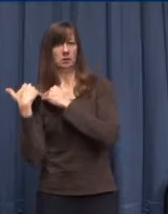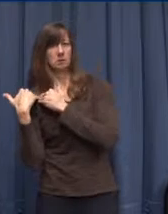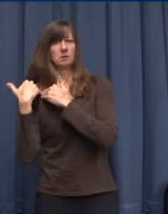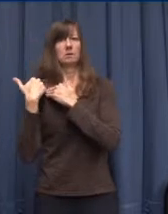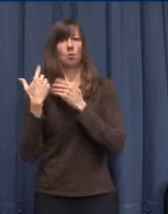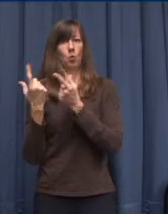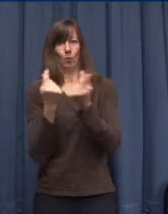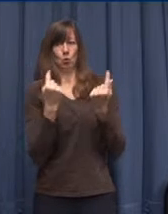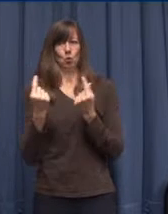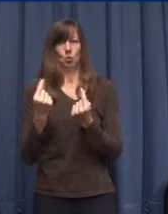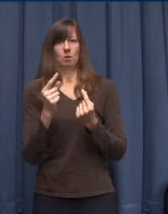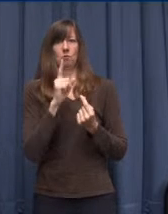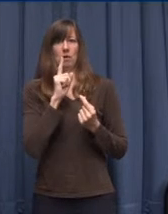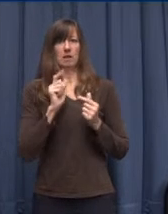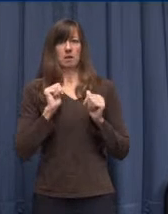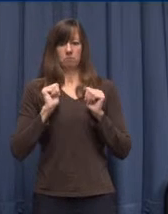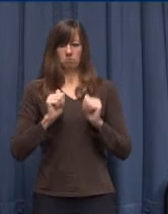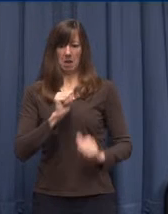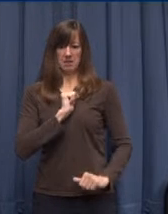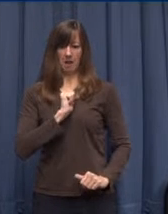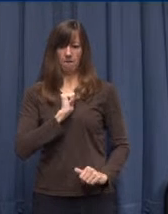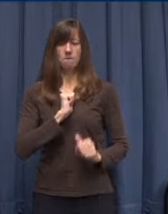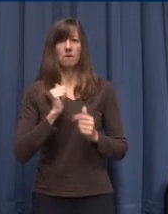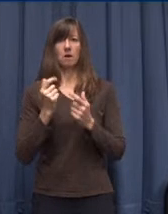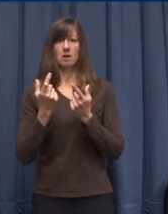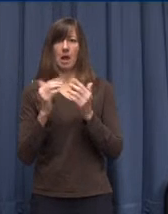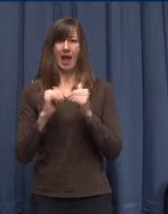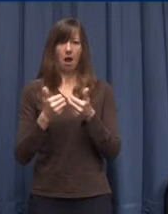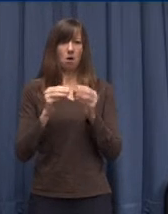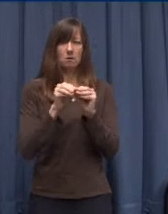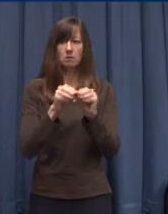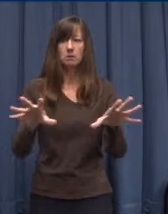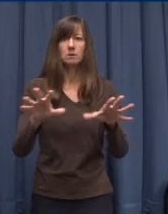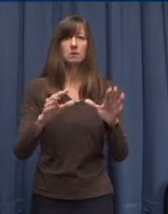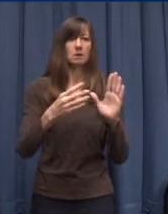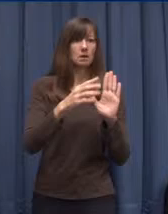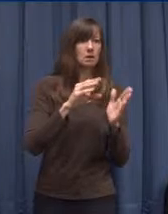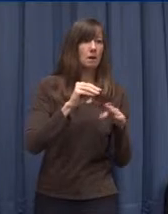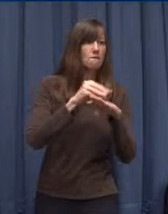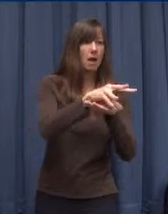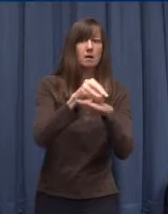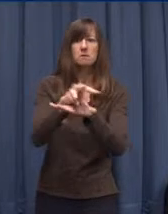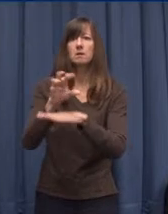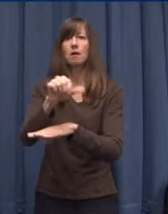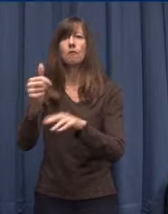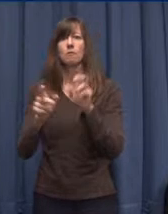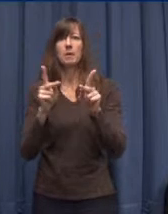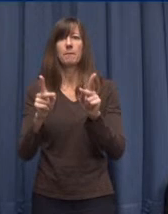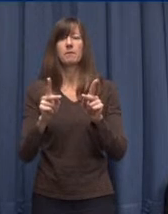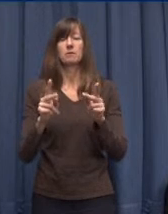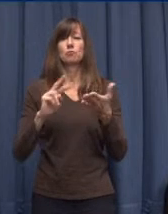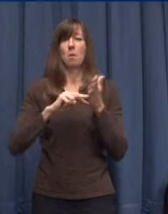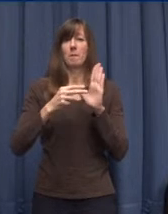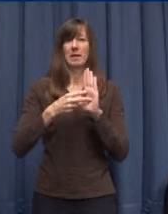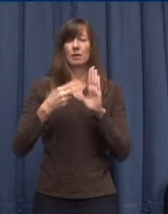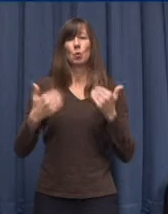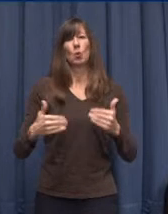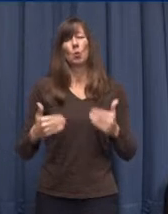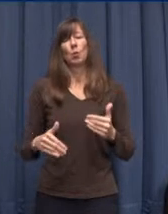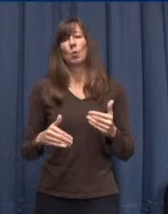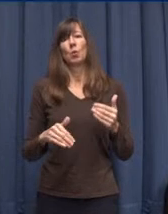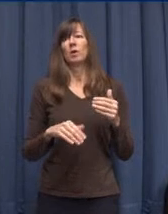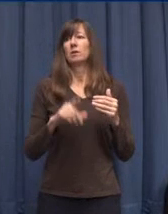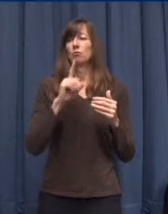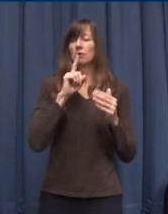much shape the steepness of that curve and how sharp the increase of the second wave is. And you can